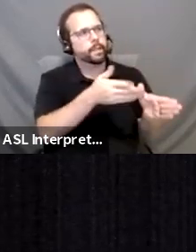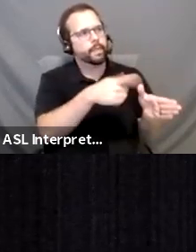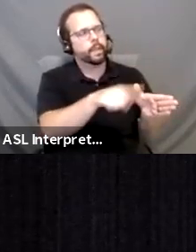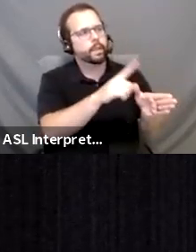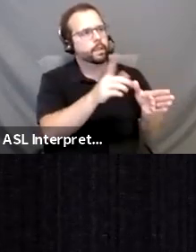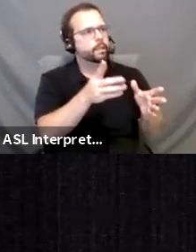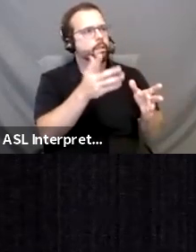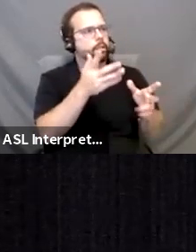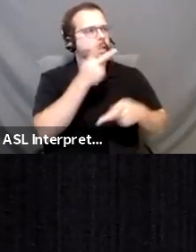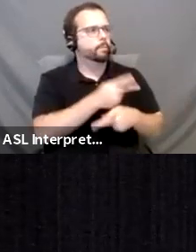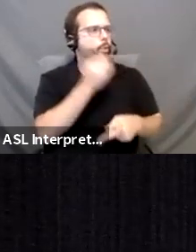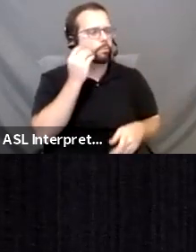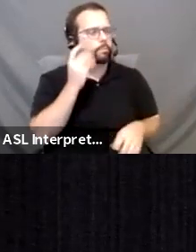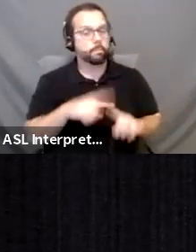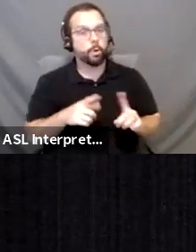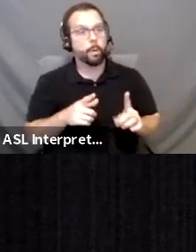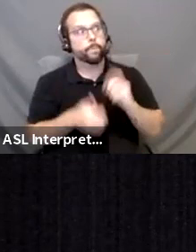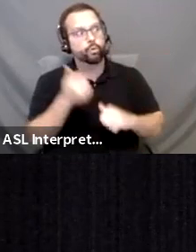there.